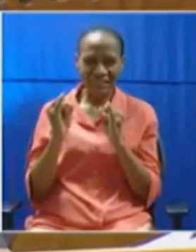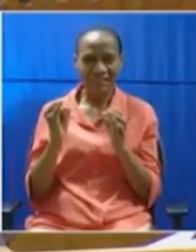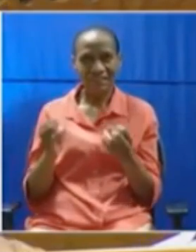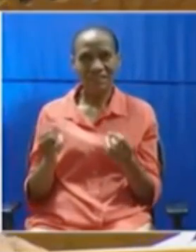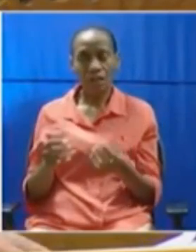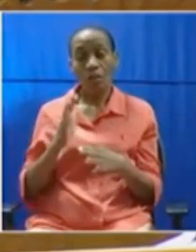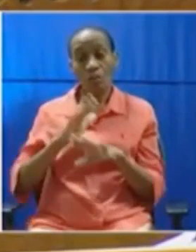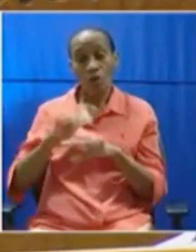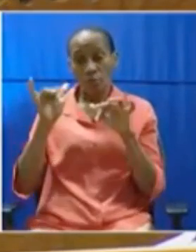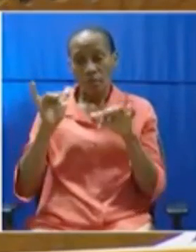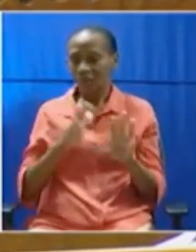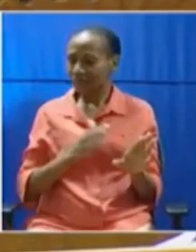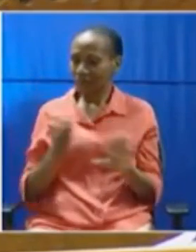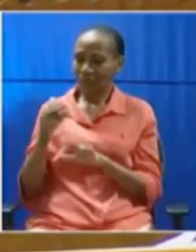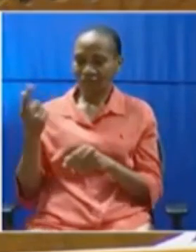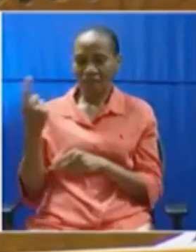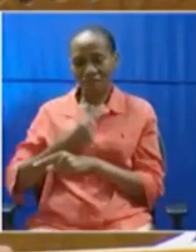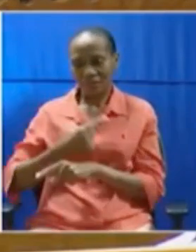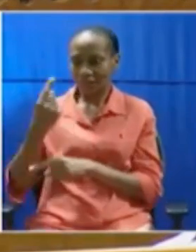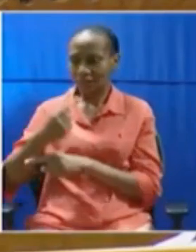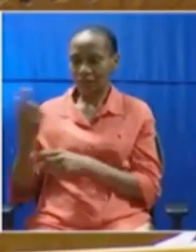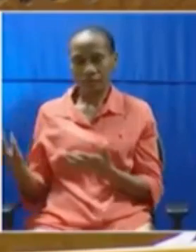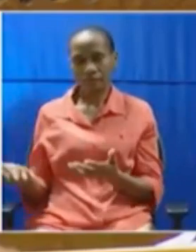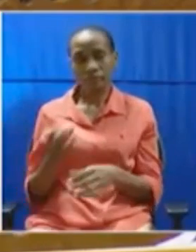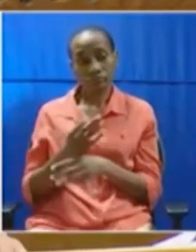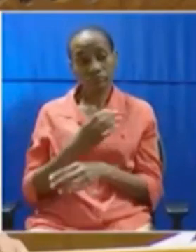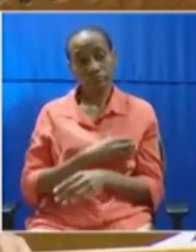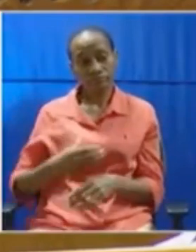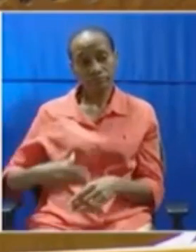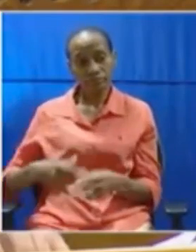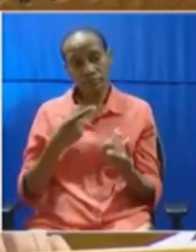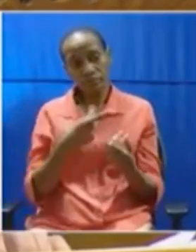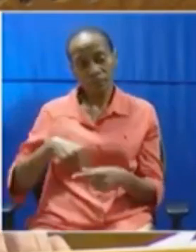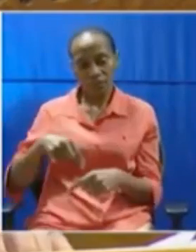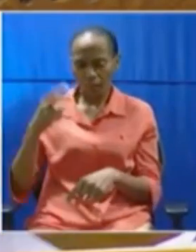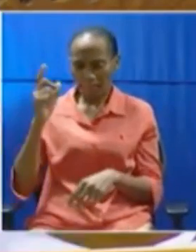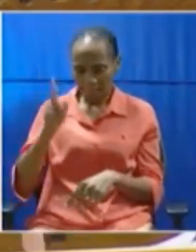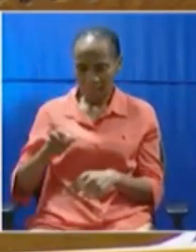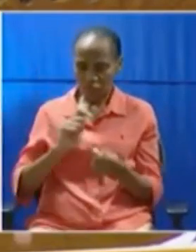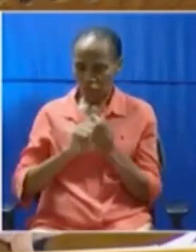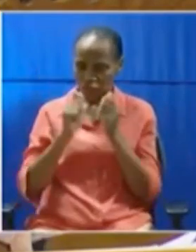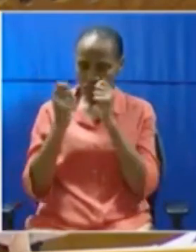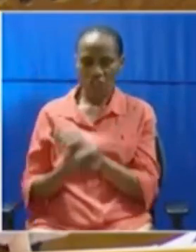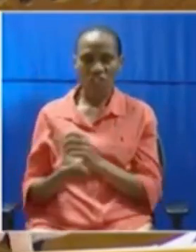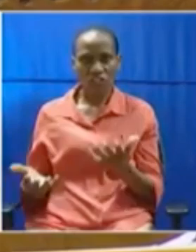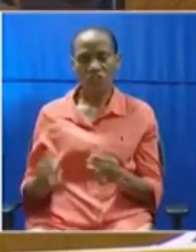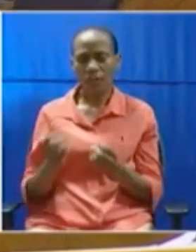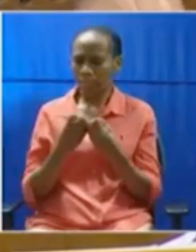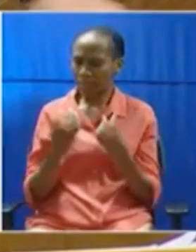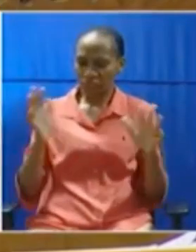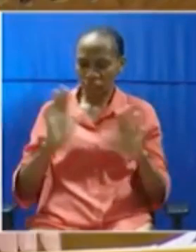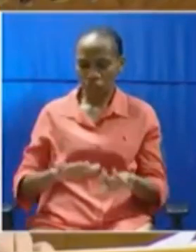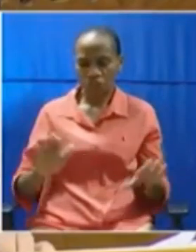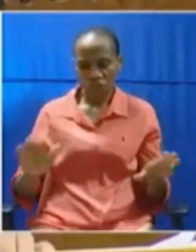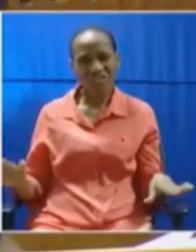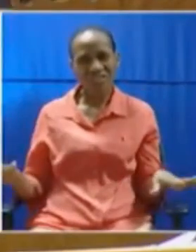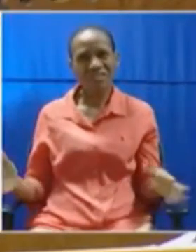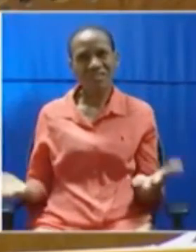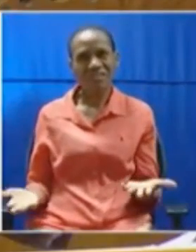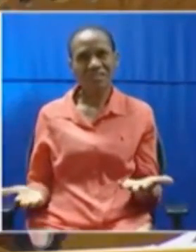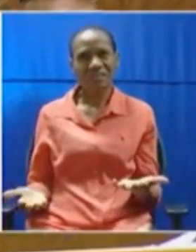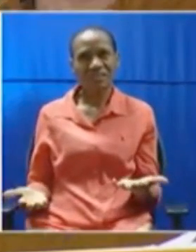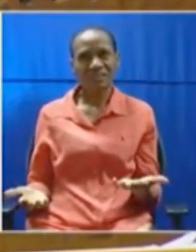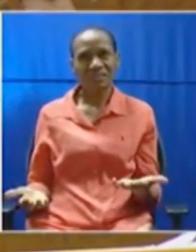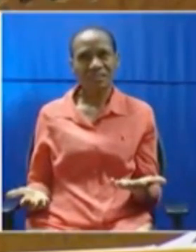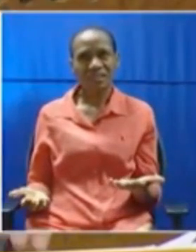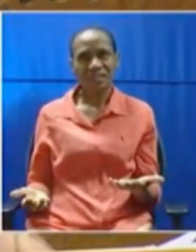this province, Mr. President. Mr. President, we need to change things. Too many children in places in this province do